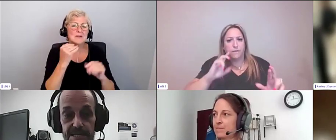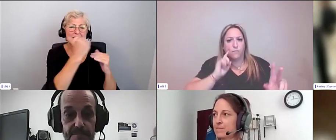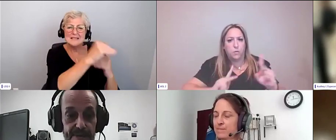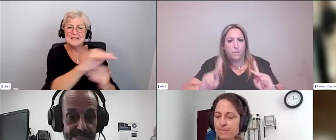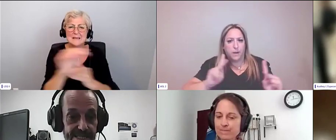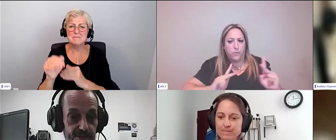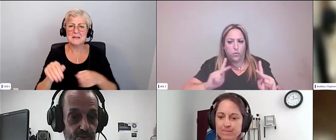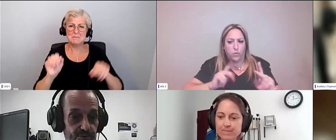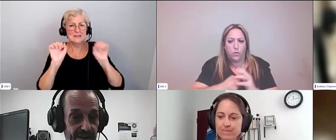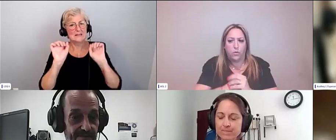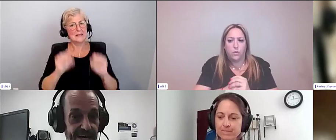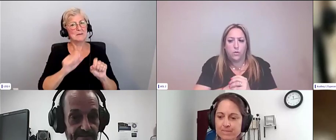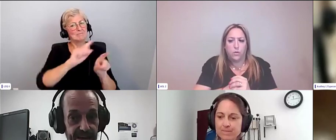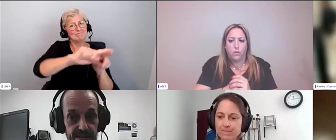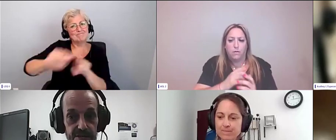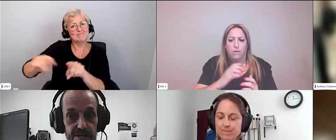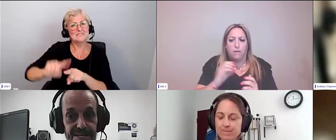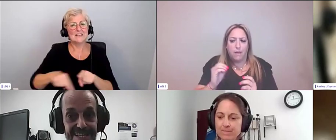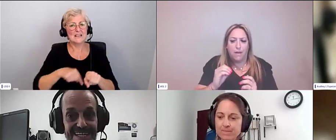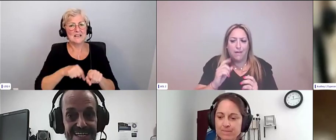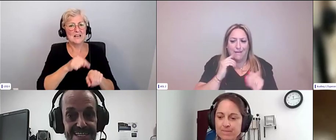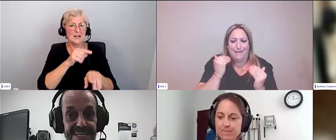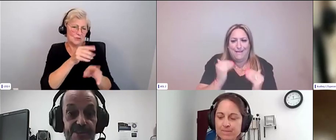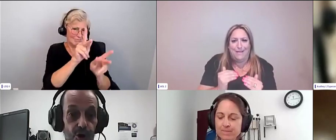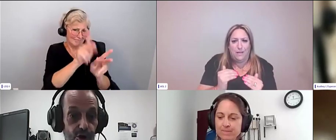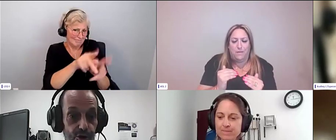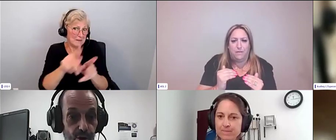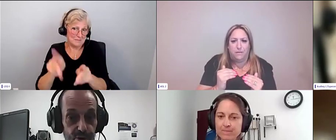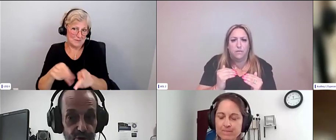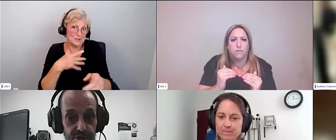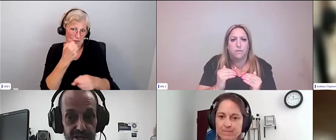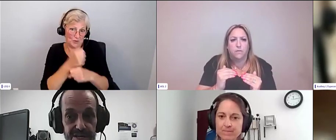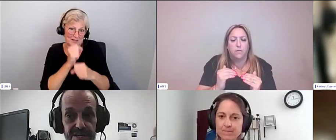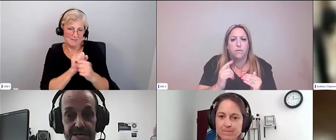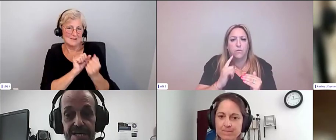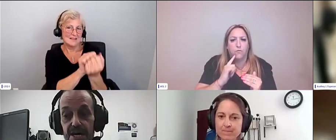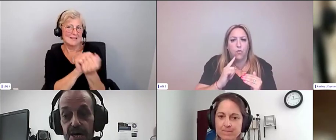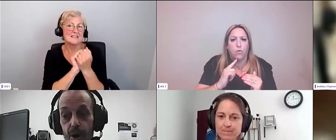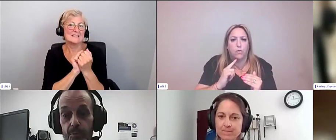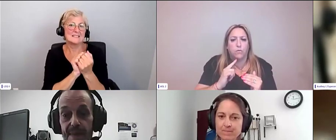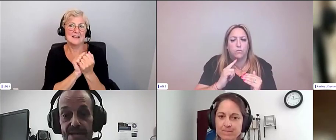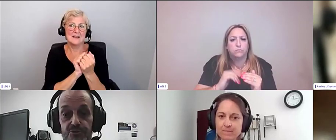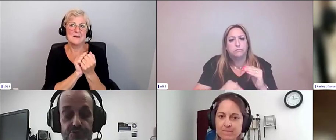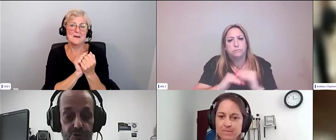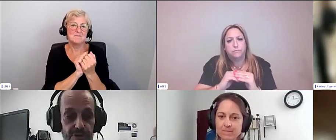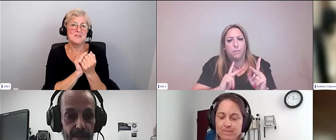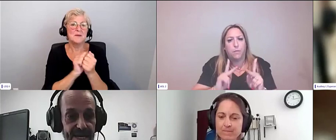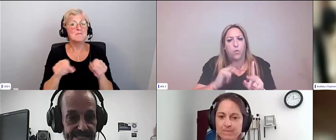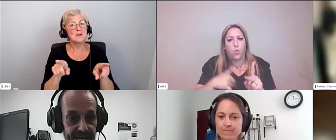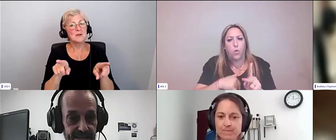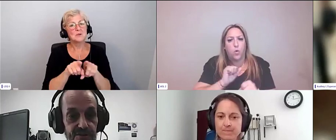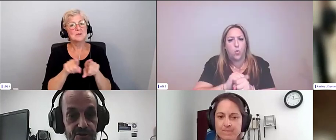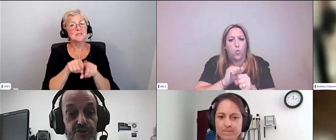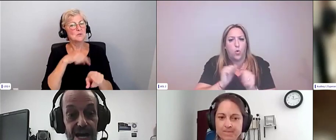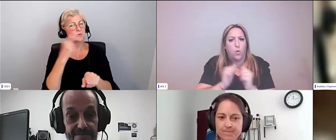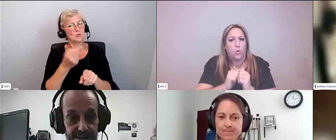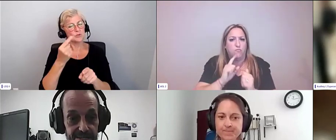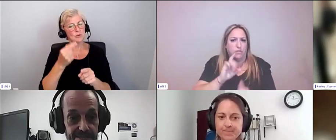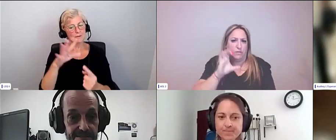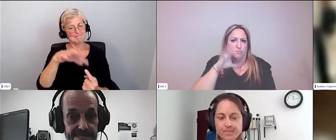for the limits and capacities of the individuals with whom we're working, which is out of the